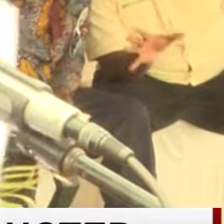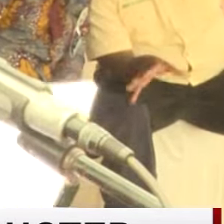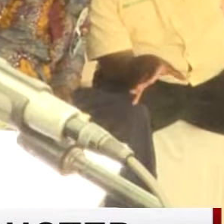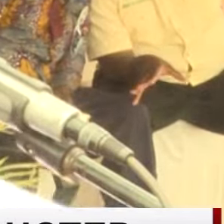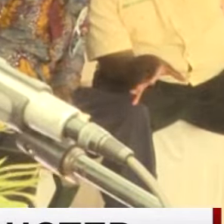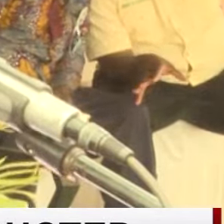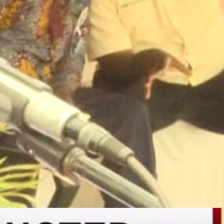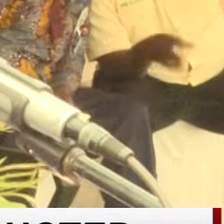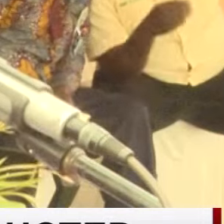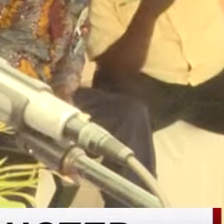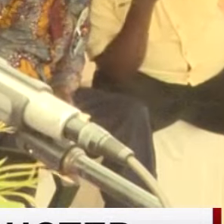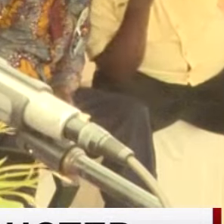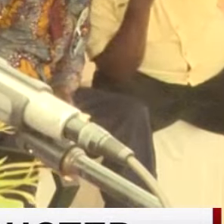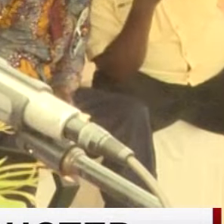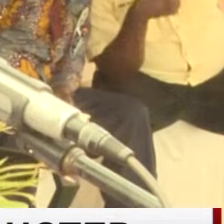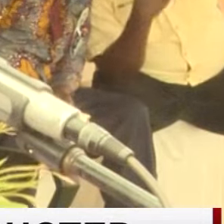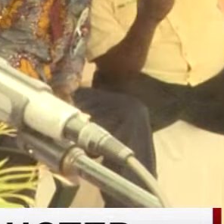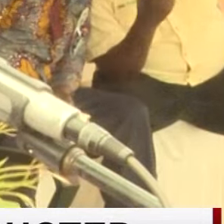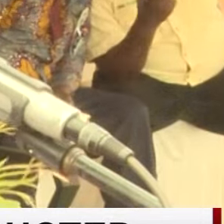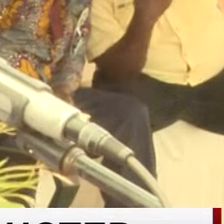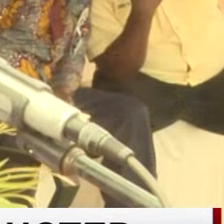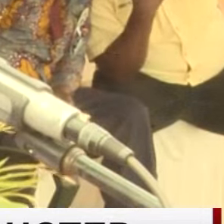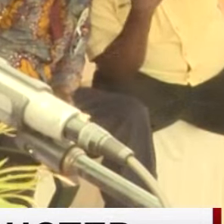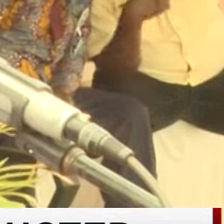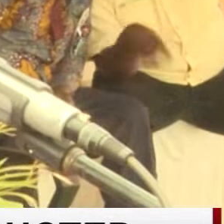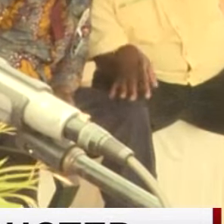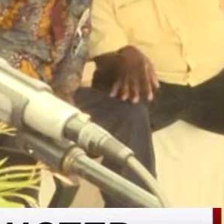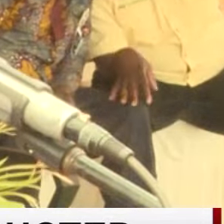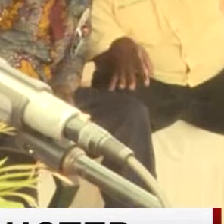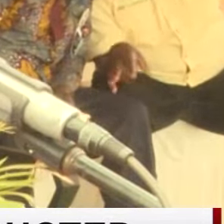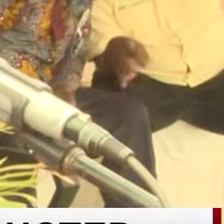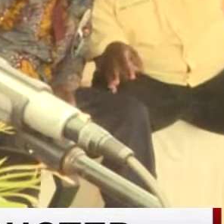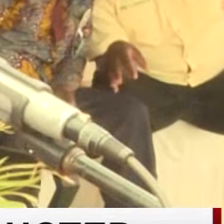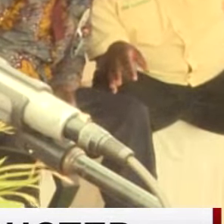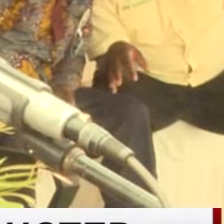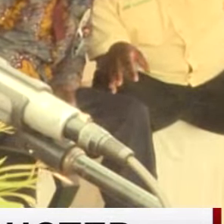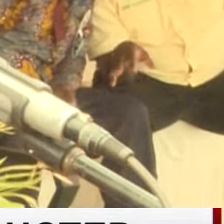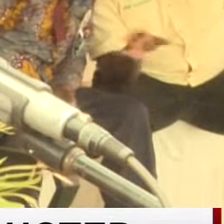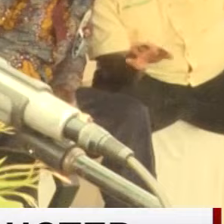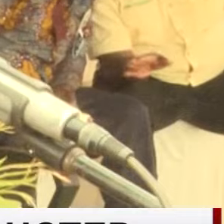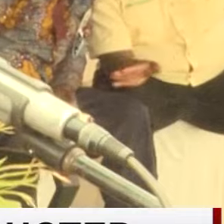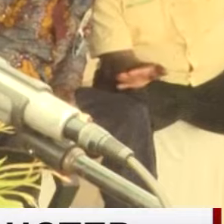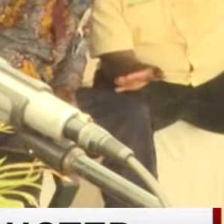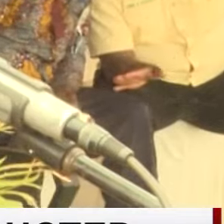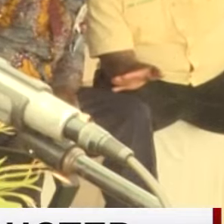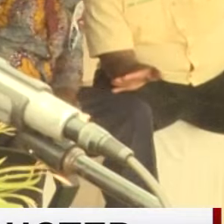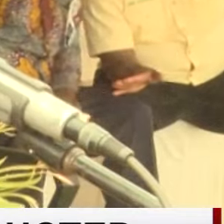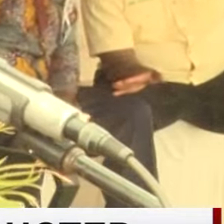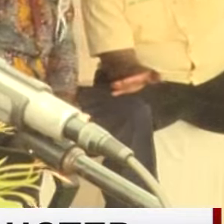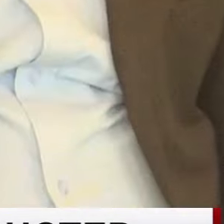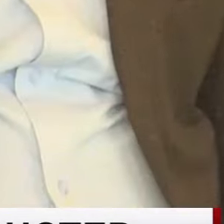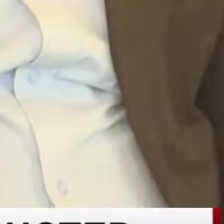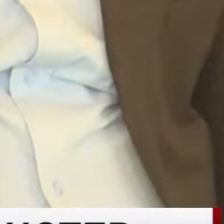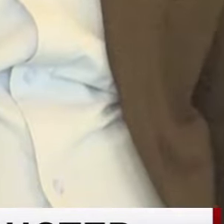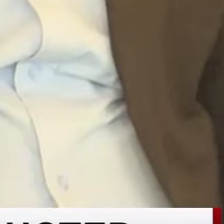strategy which will enhance on-farm processing and effective farm for